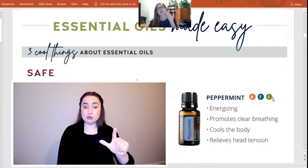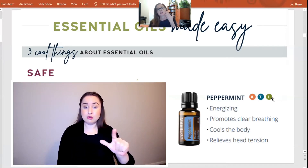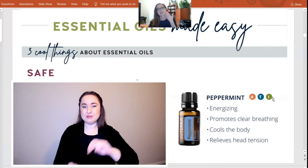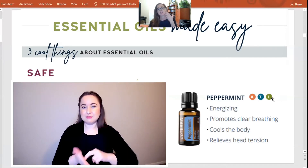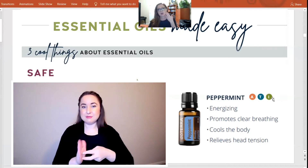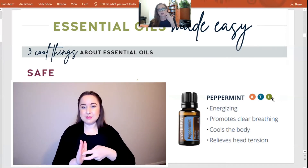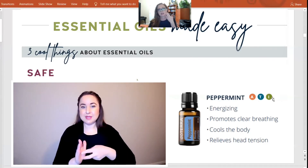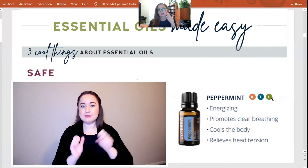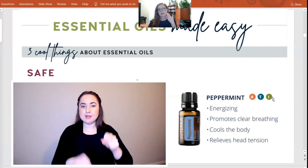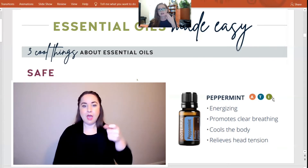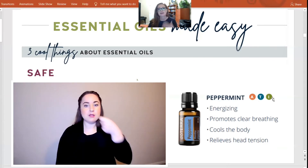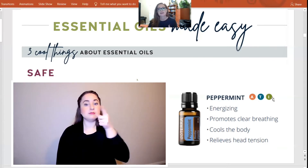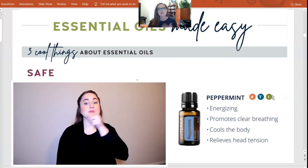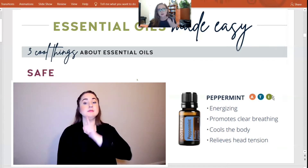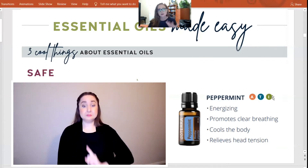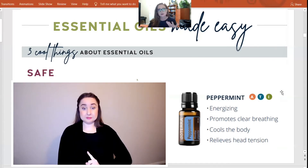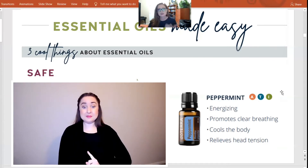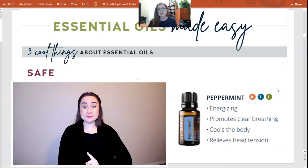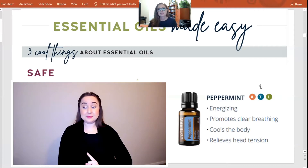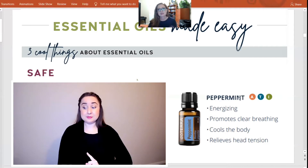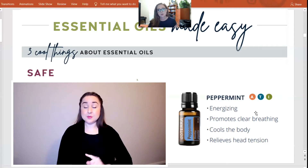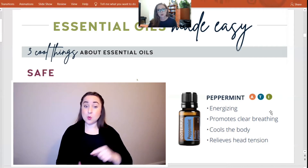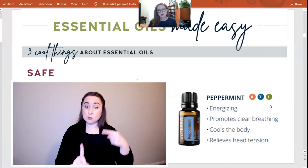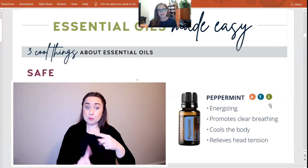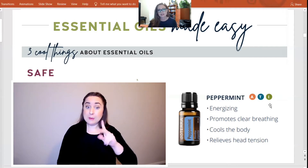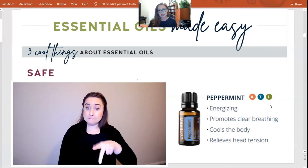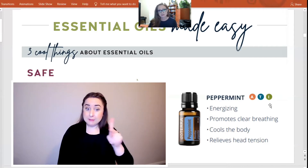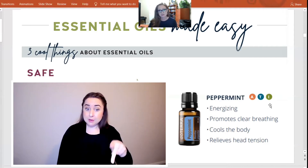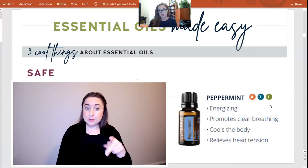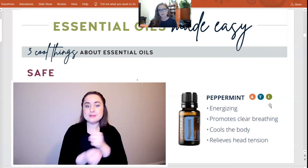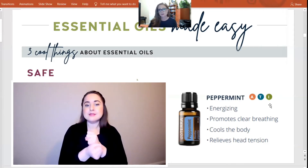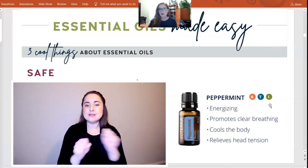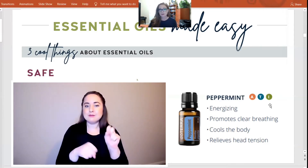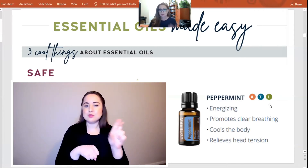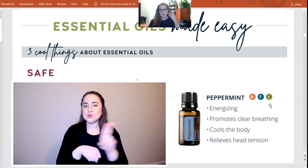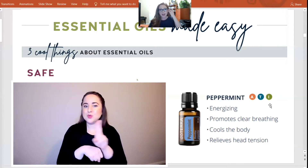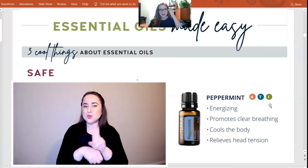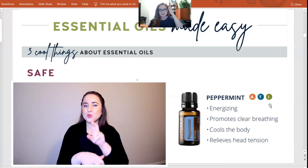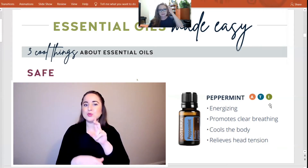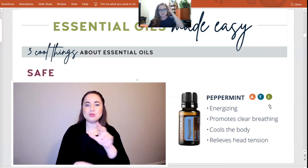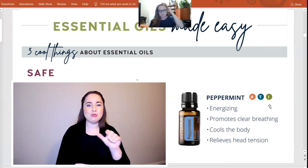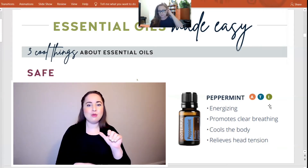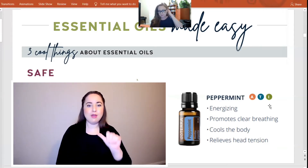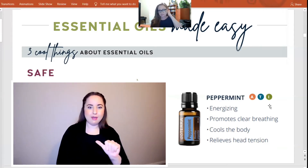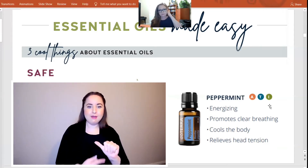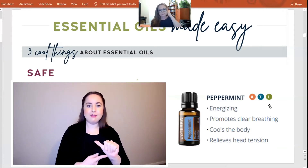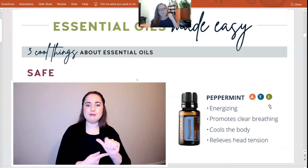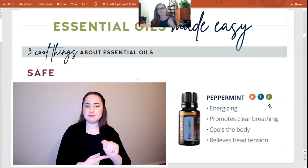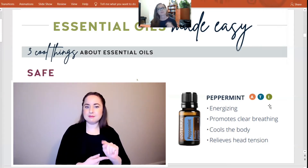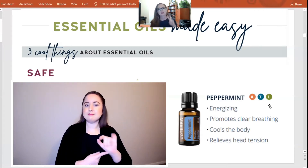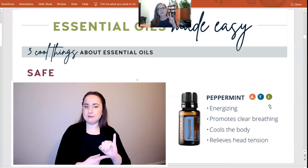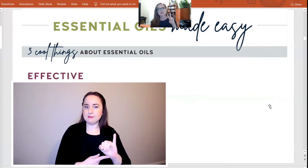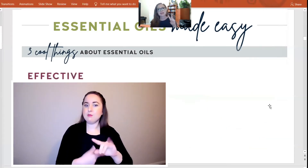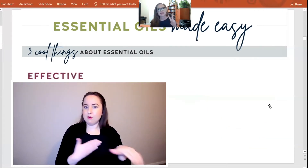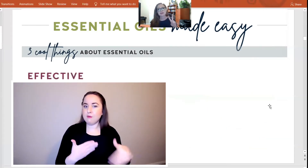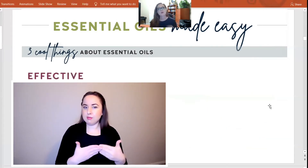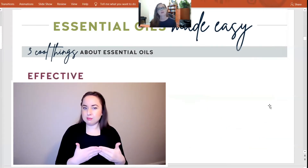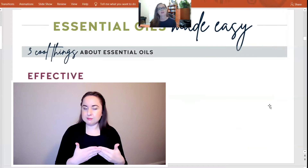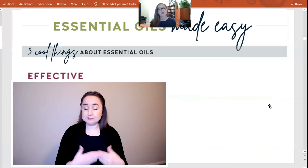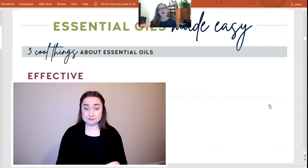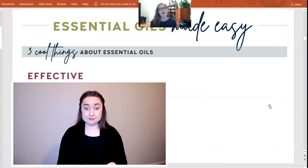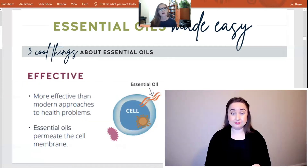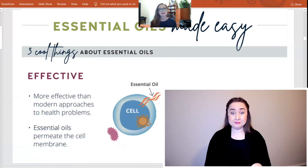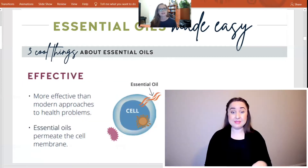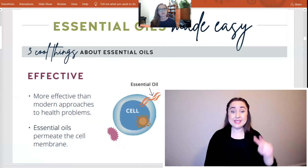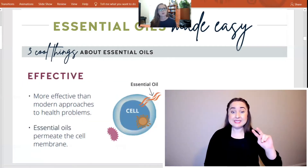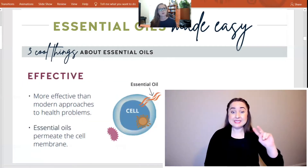taking it internally. So you can see this oil is safe to use all three ways. The second cool